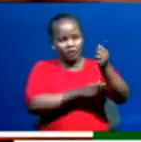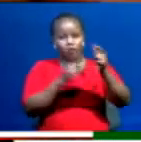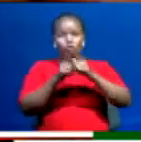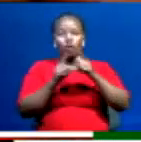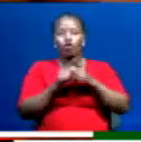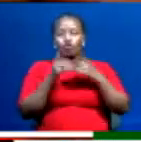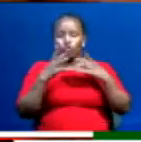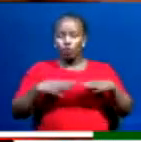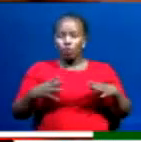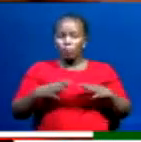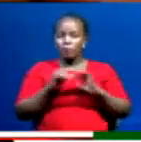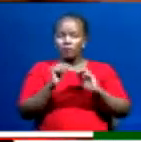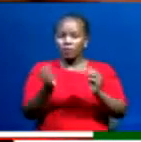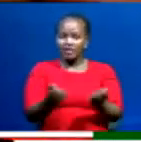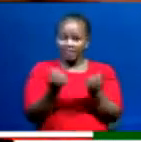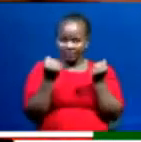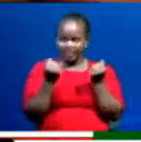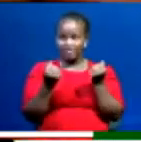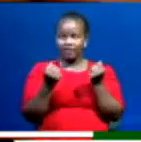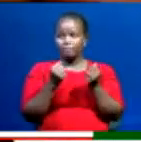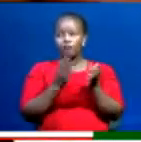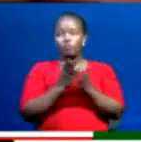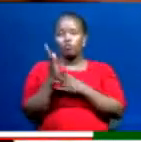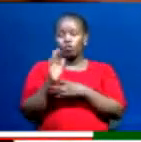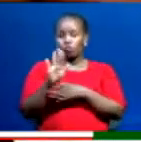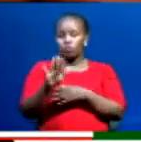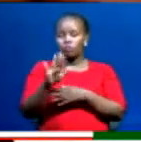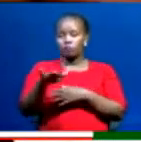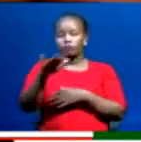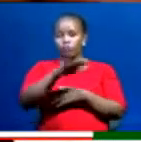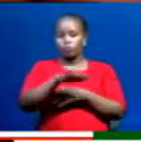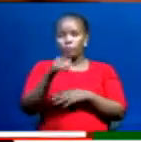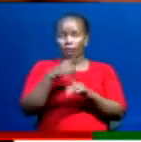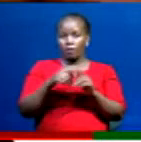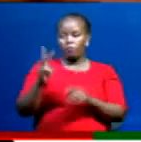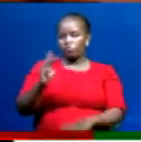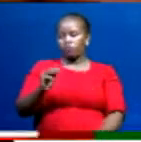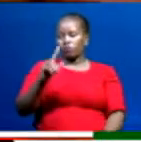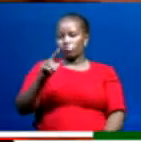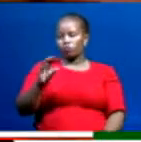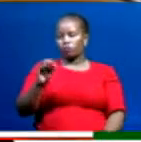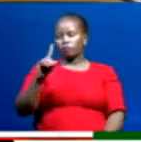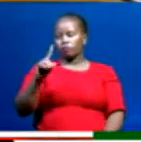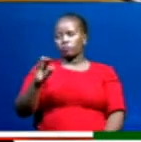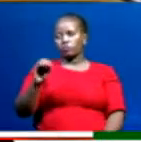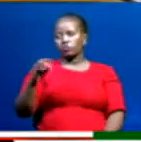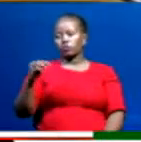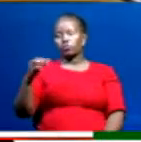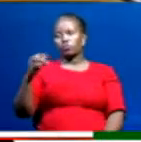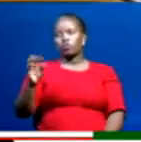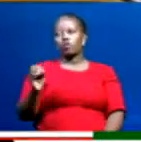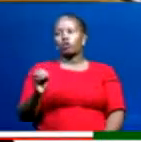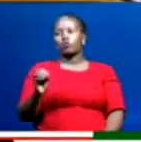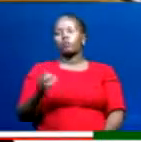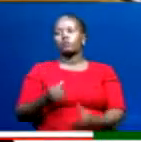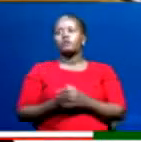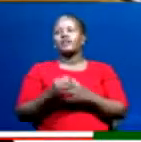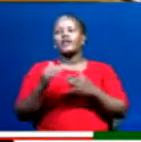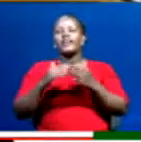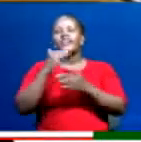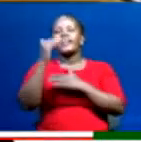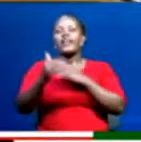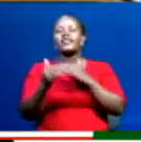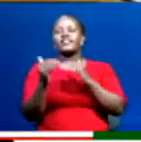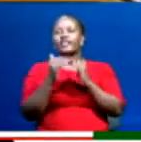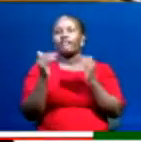safety in that stretch, from Mulolongo to Hilton Garden. In the next phase, of